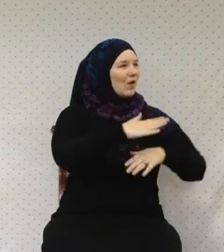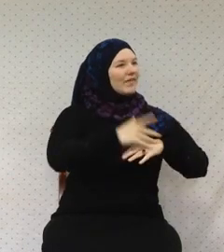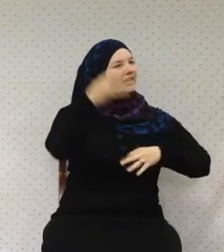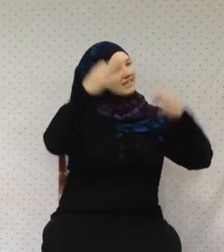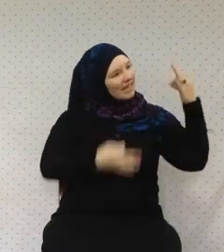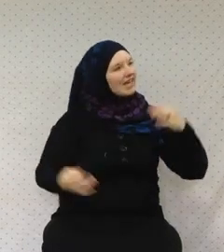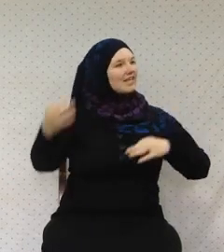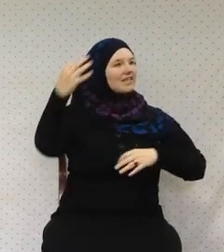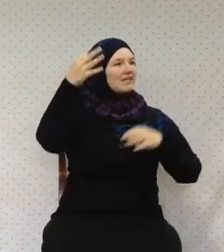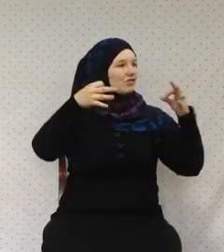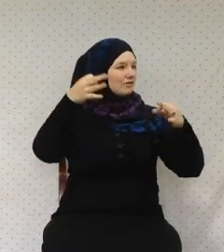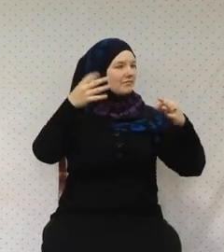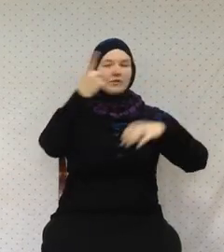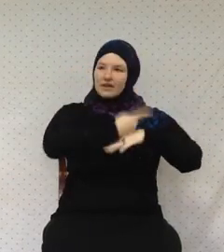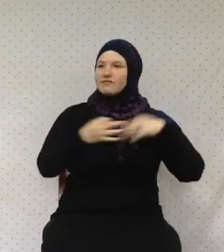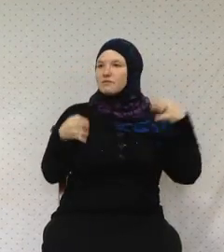have